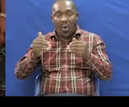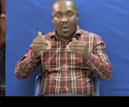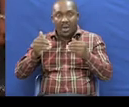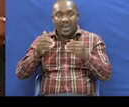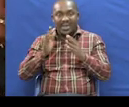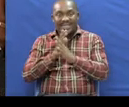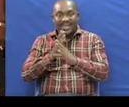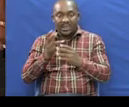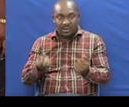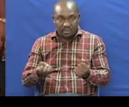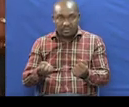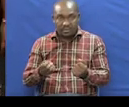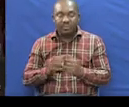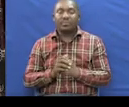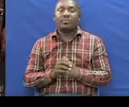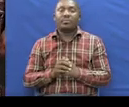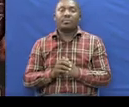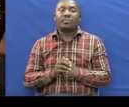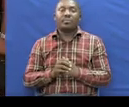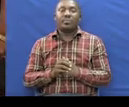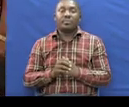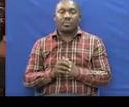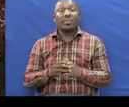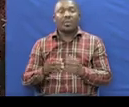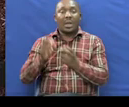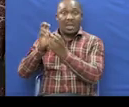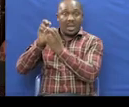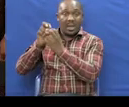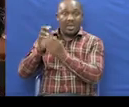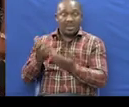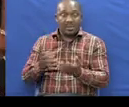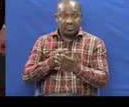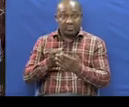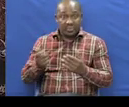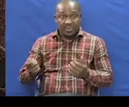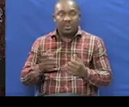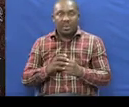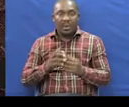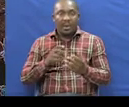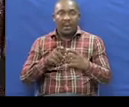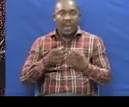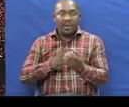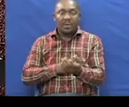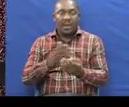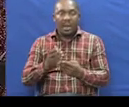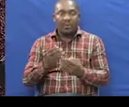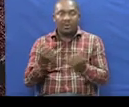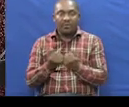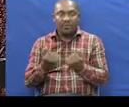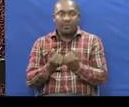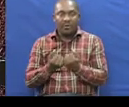when it is neutral state, neutral element. But after forming ion, let's